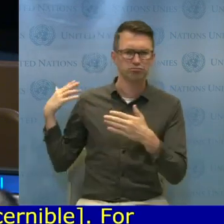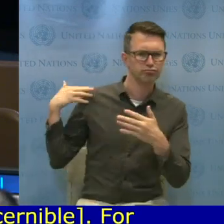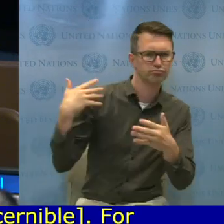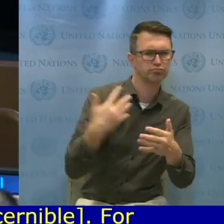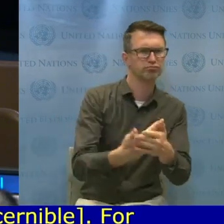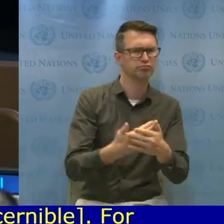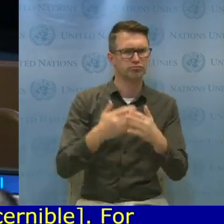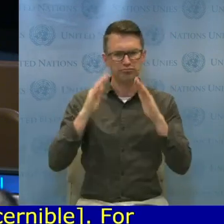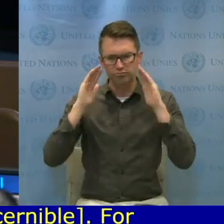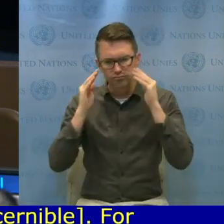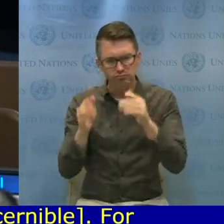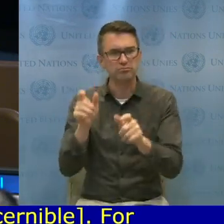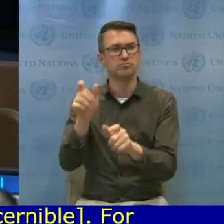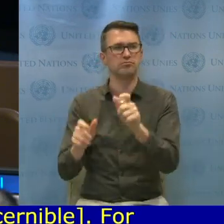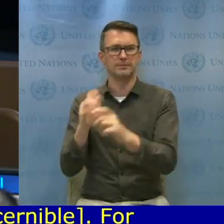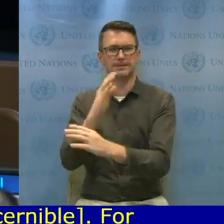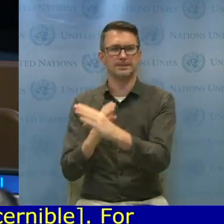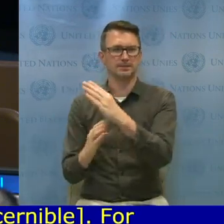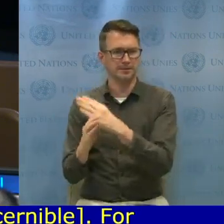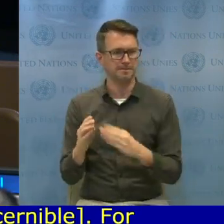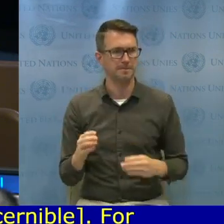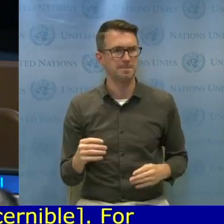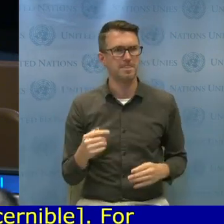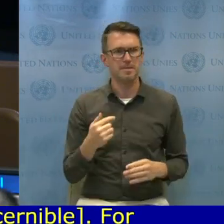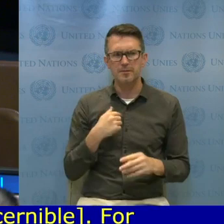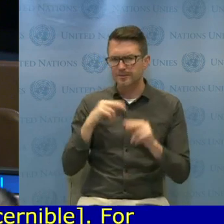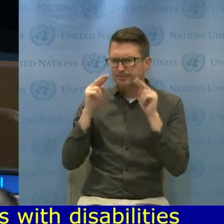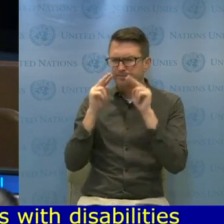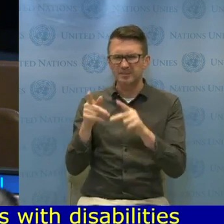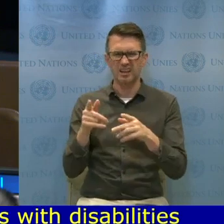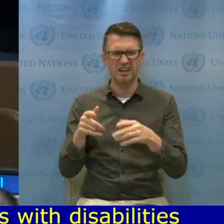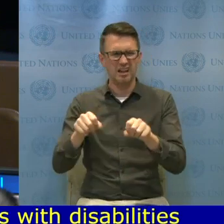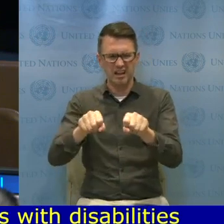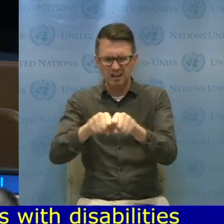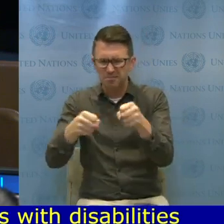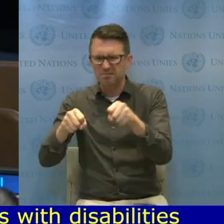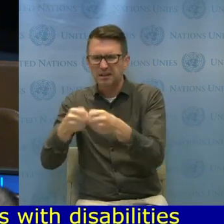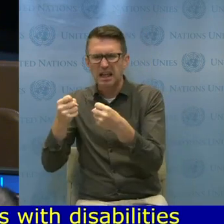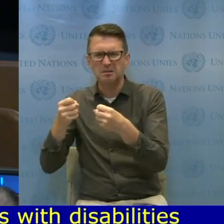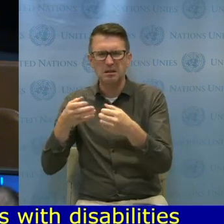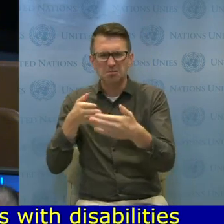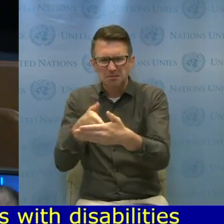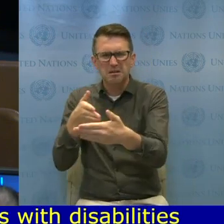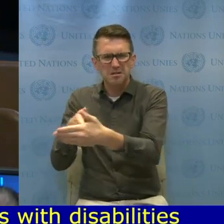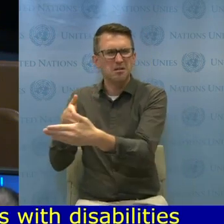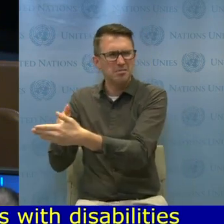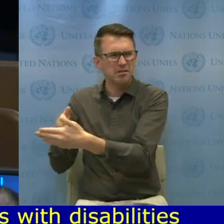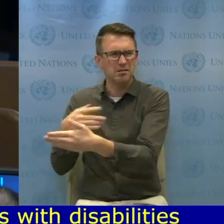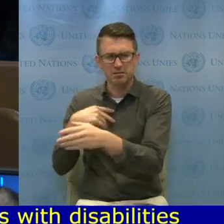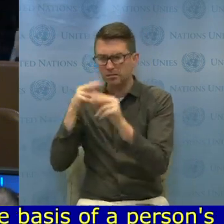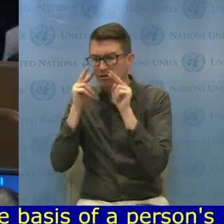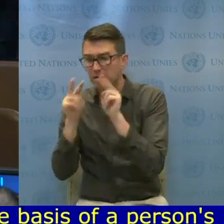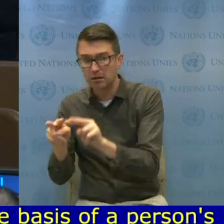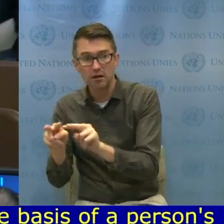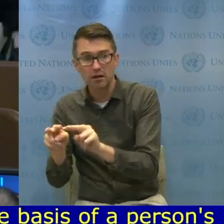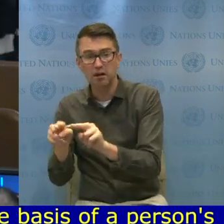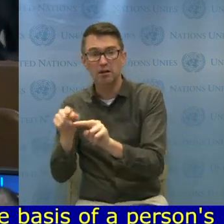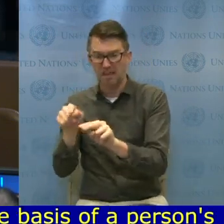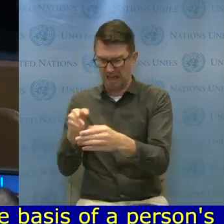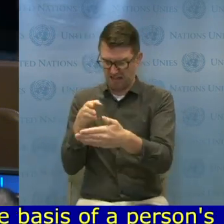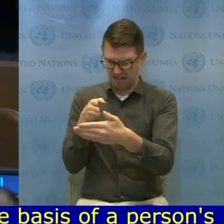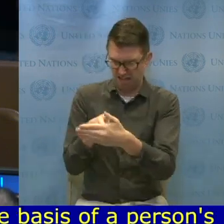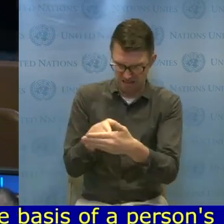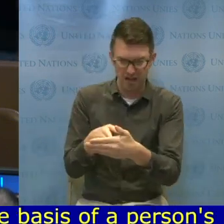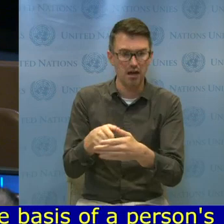impairments, resulting in practices that ended up leading to segregation and marginalization. Only with the new approach provided by